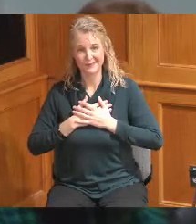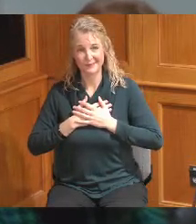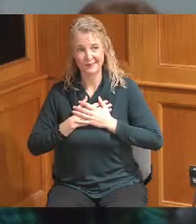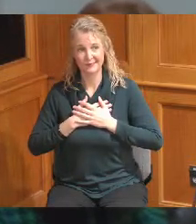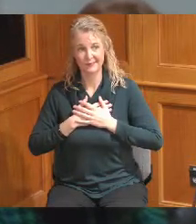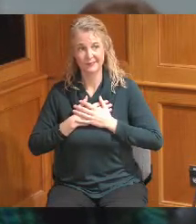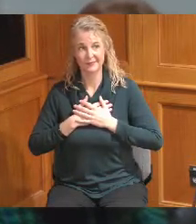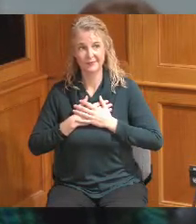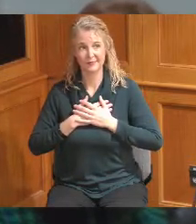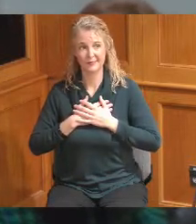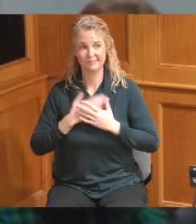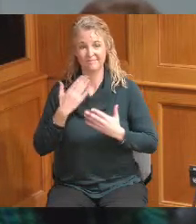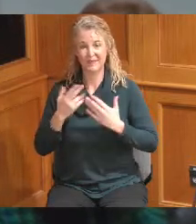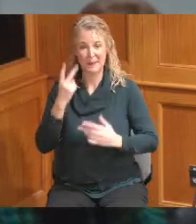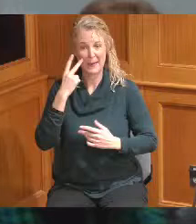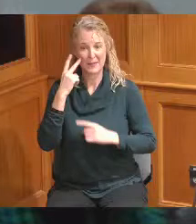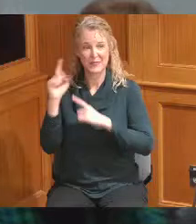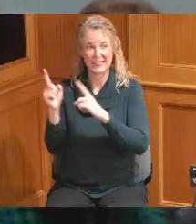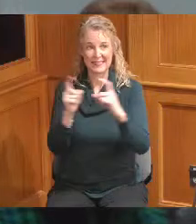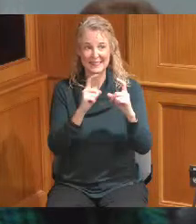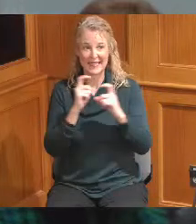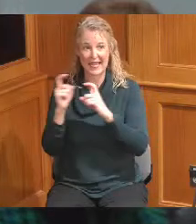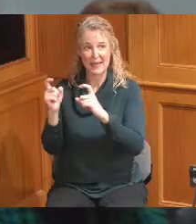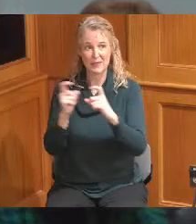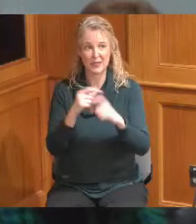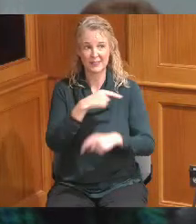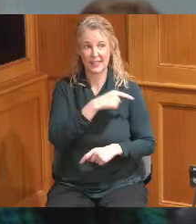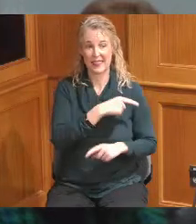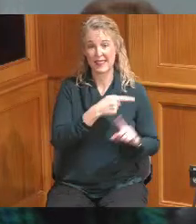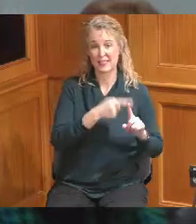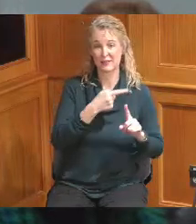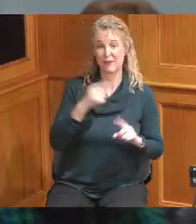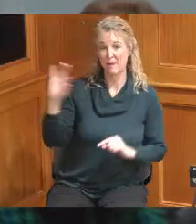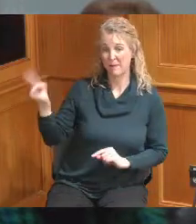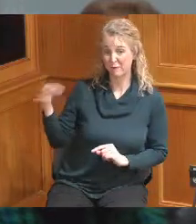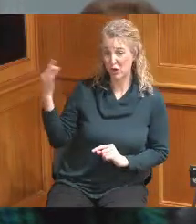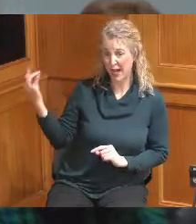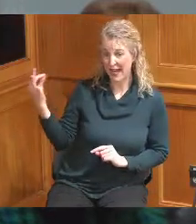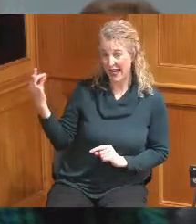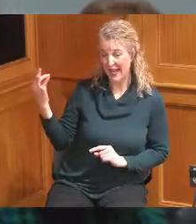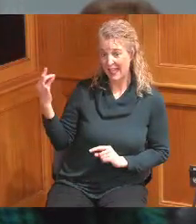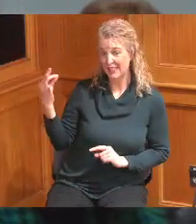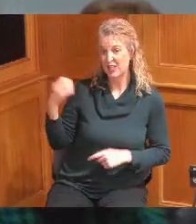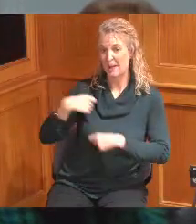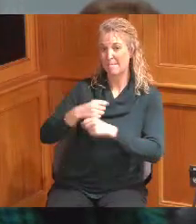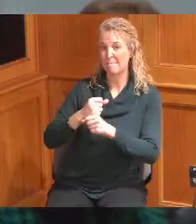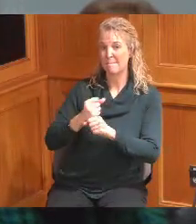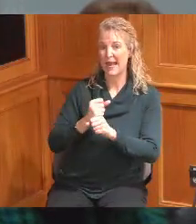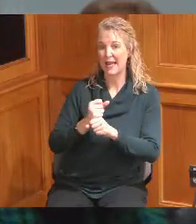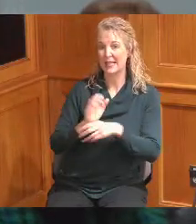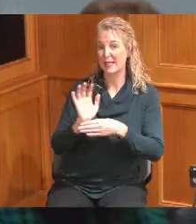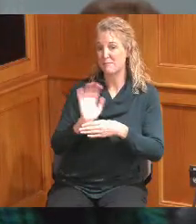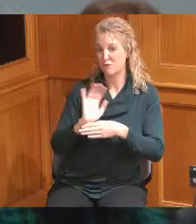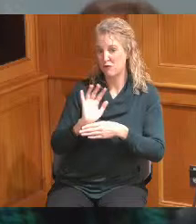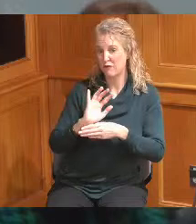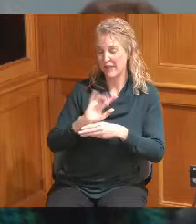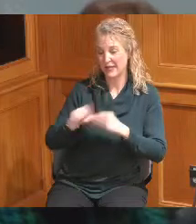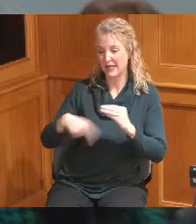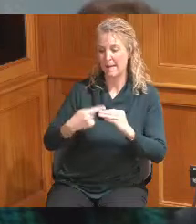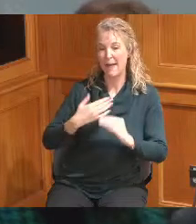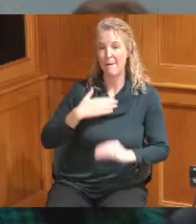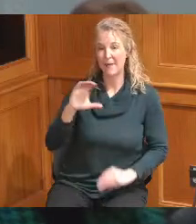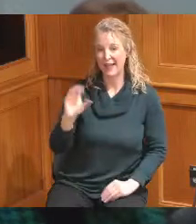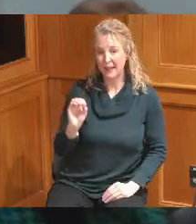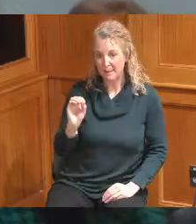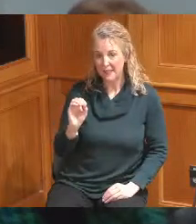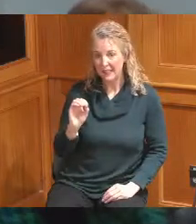some cameras going on around. This camera crew is from France. They're doing a documentary on Hightowers Petroleum Company and